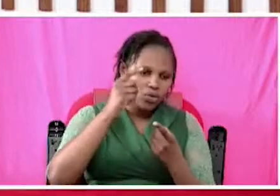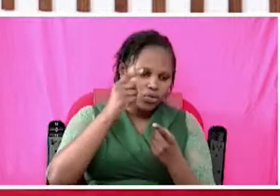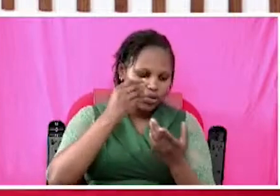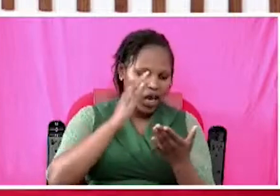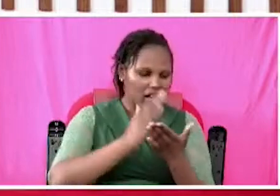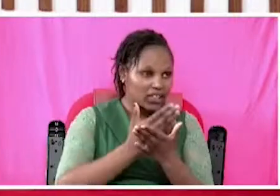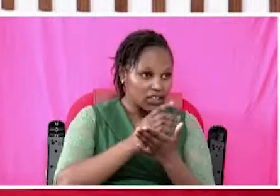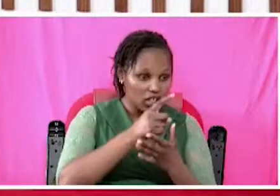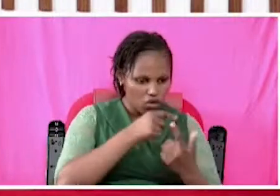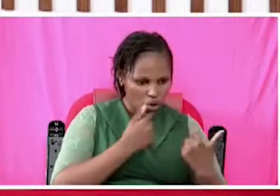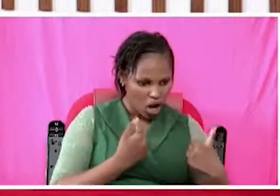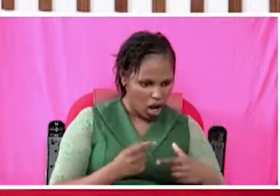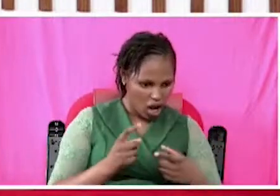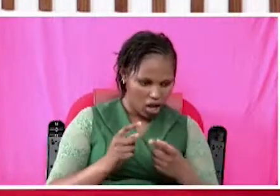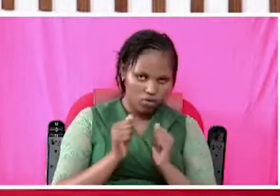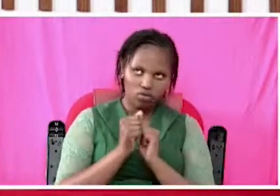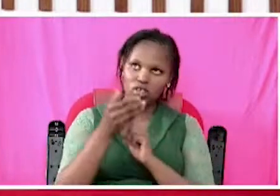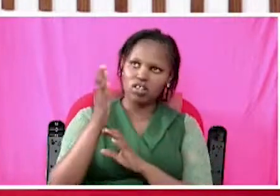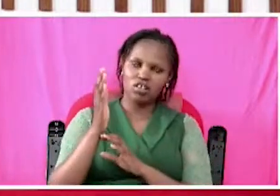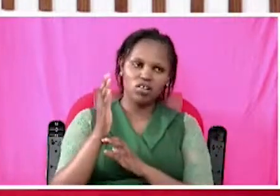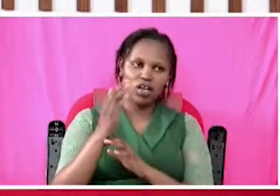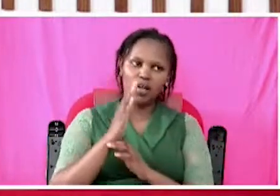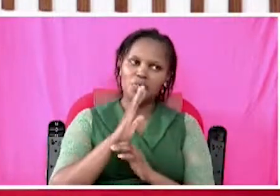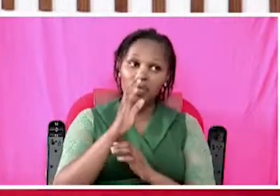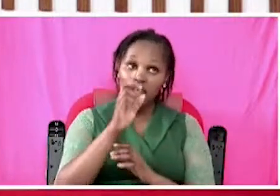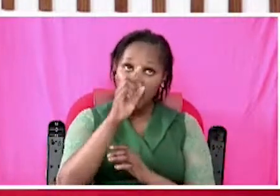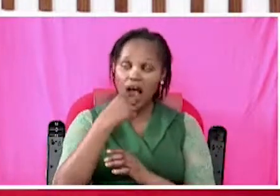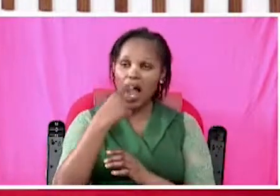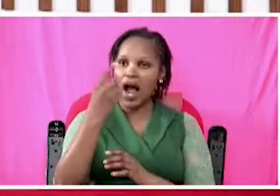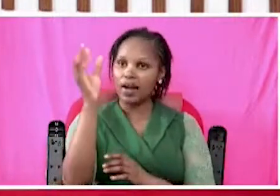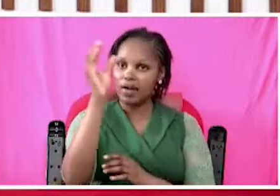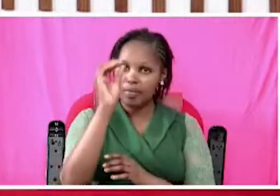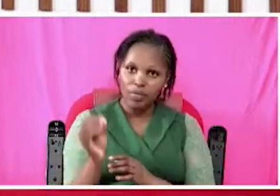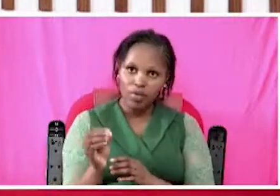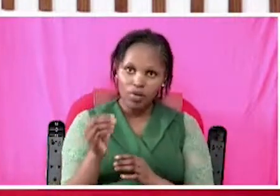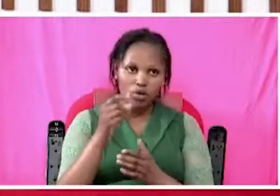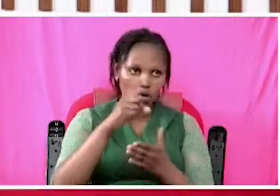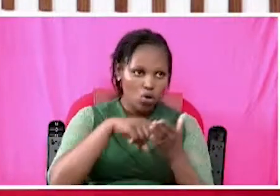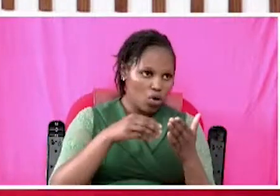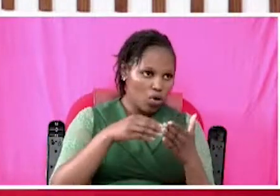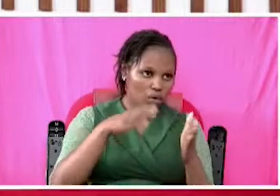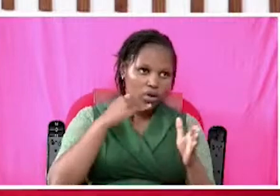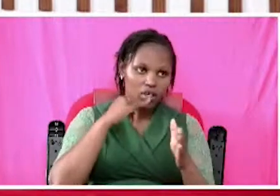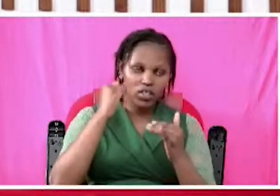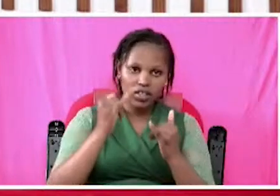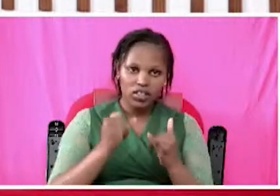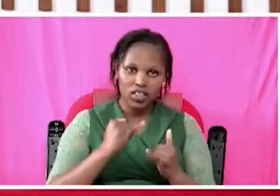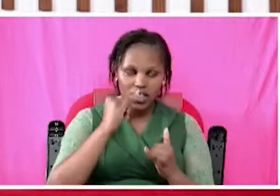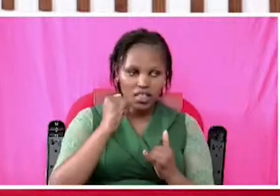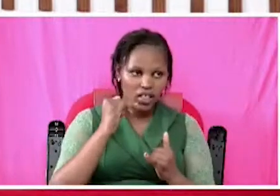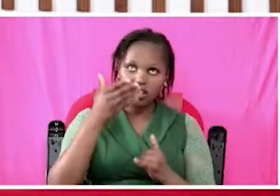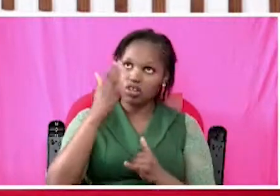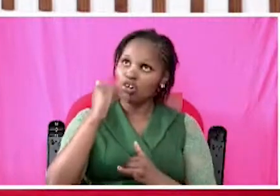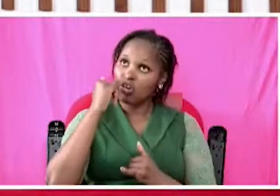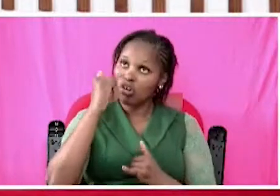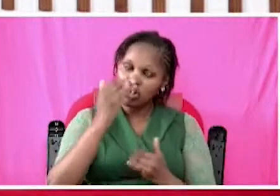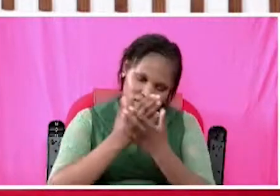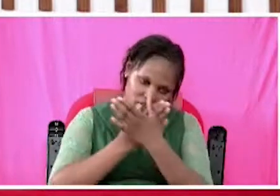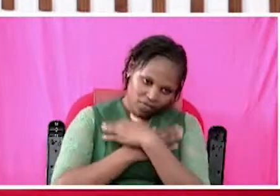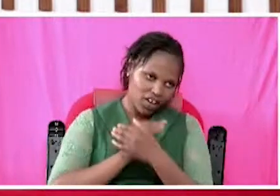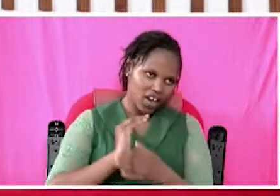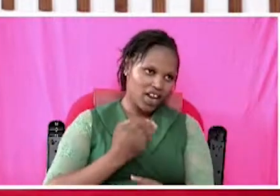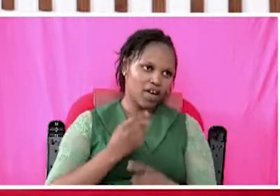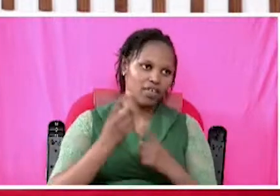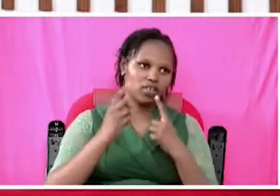to be 100%, you know, that you understand what it is. What God is inviting us there is that I am your friend. Speak to me, praise